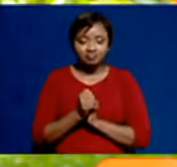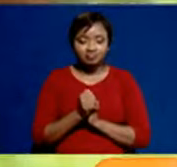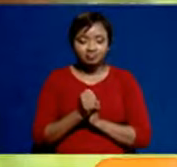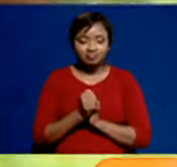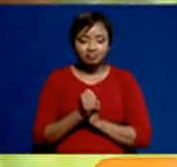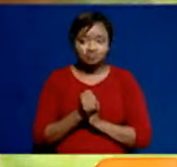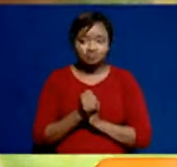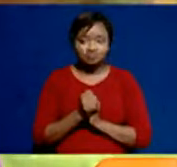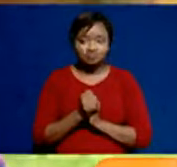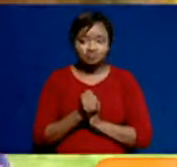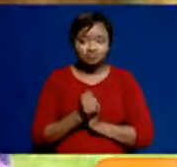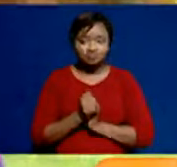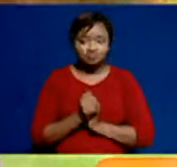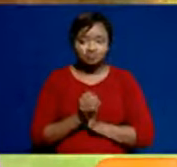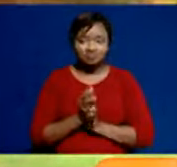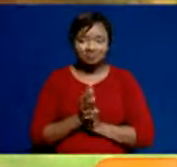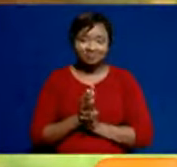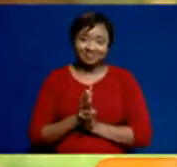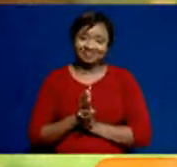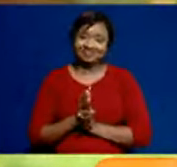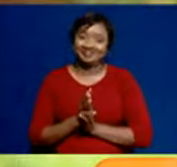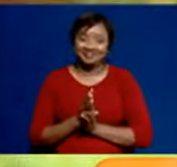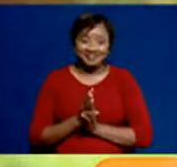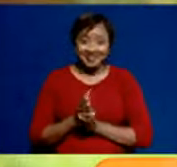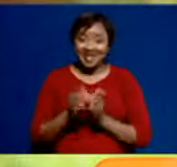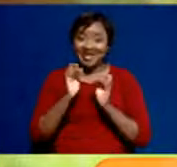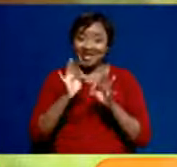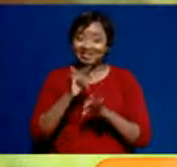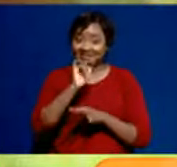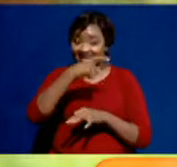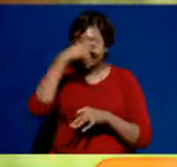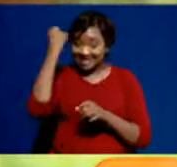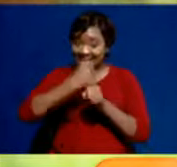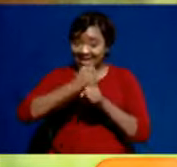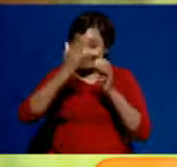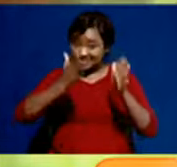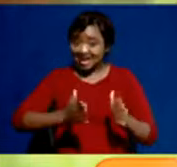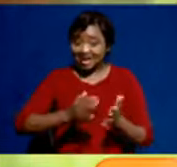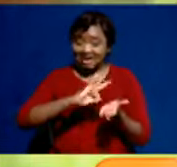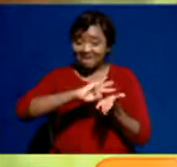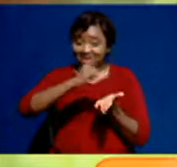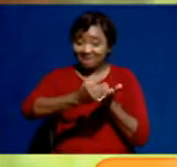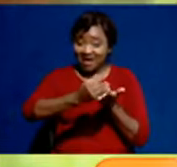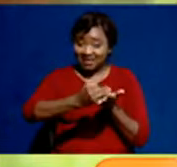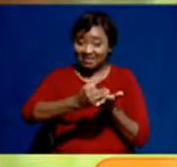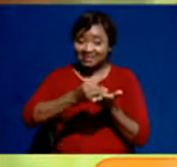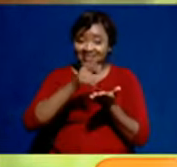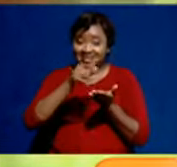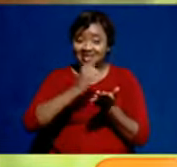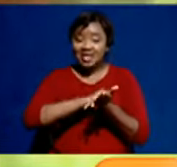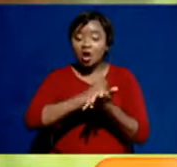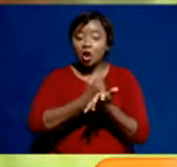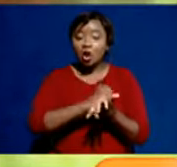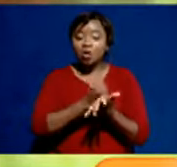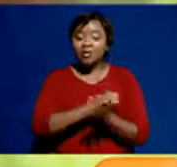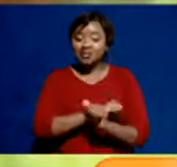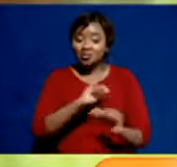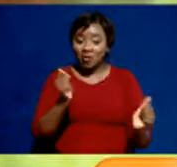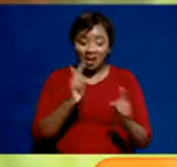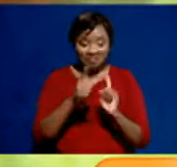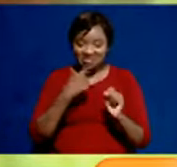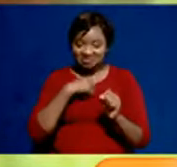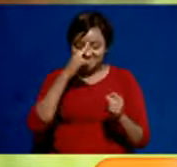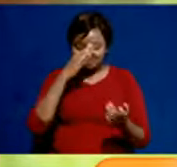December. Unless if it's audited by the Controller and Auditor General, I wouldn't